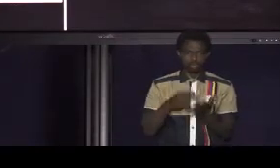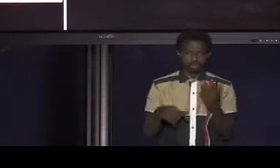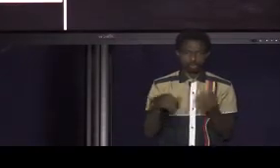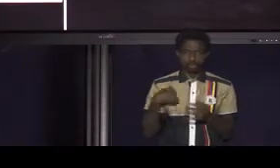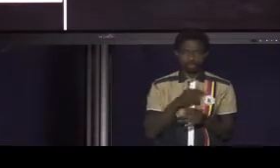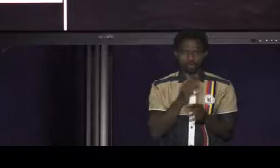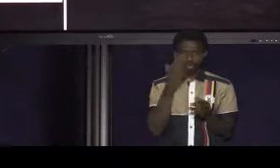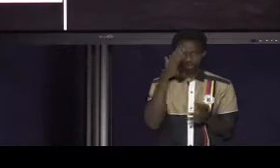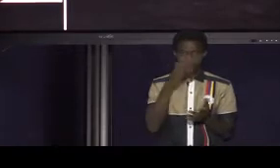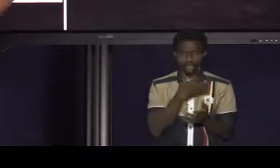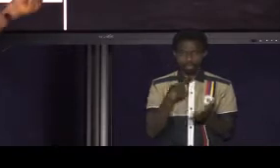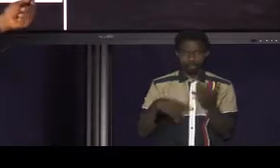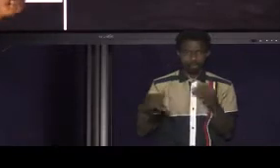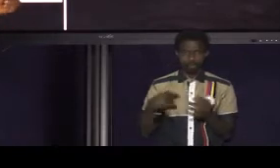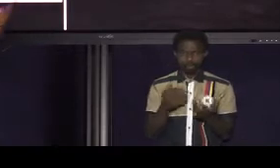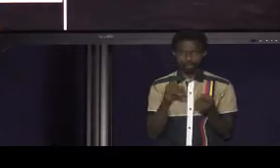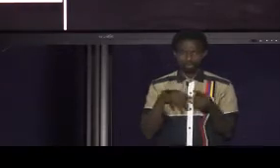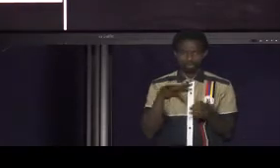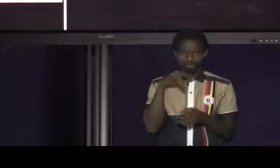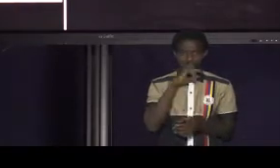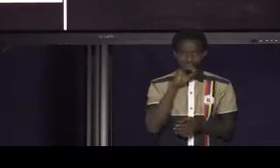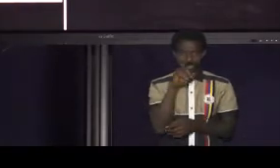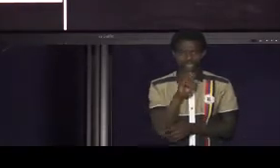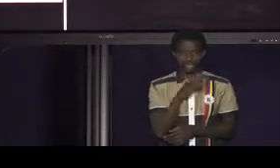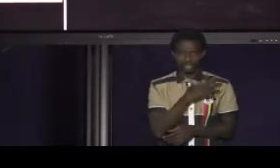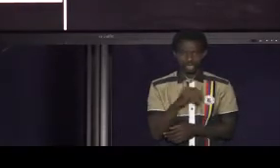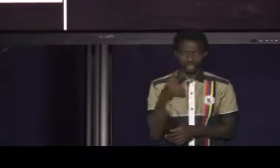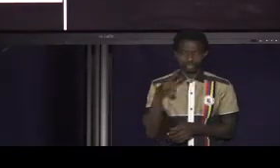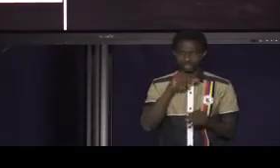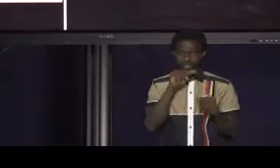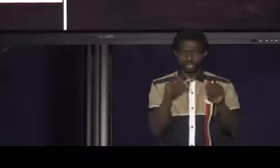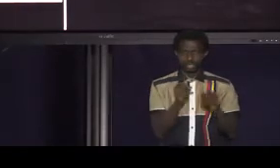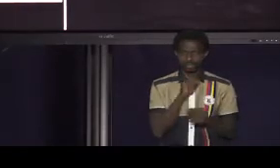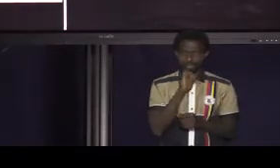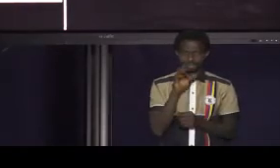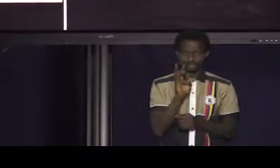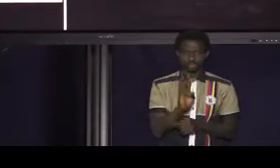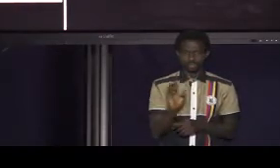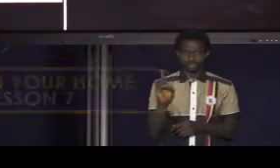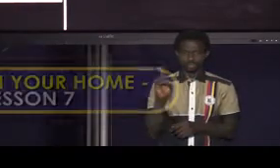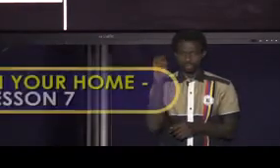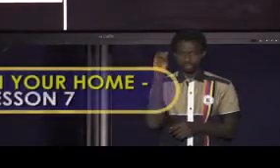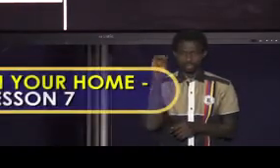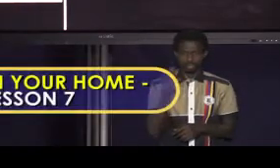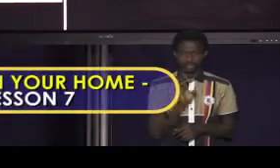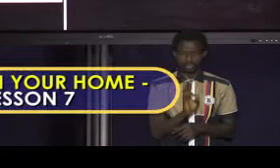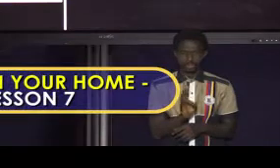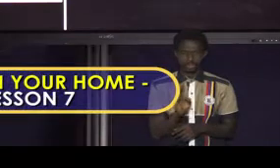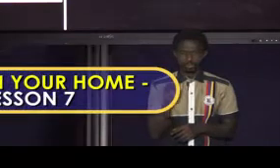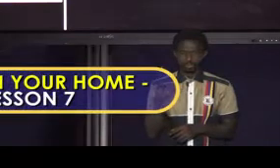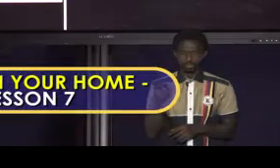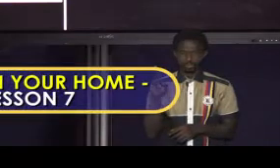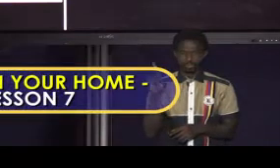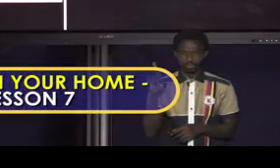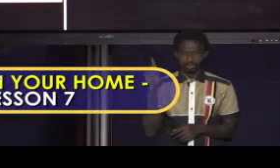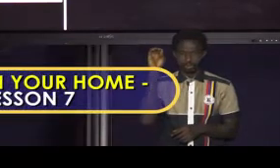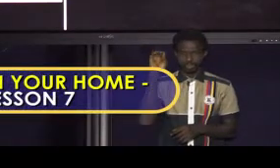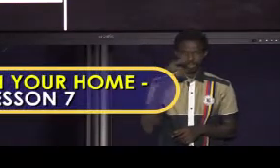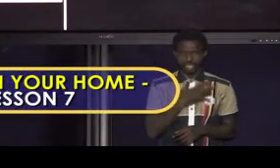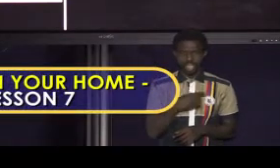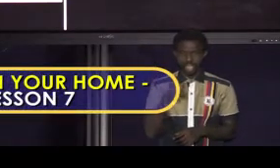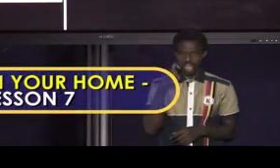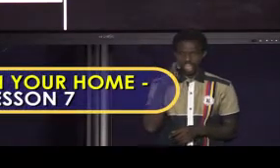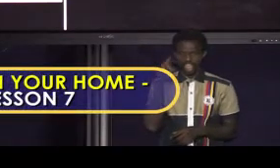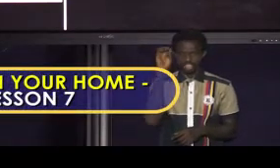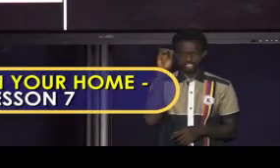what we want to find is to find x. But the three angles in this case are 61 degrees, 71 degrees,